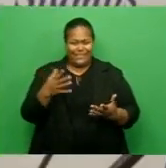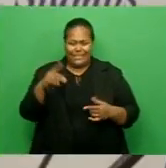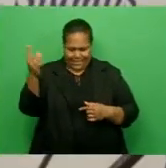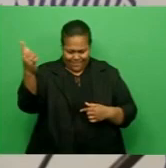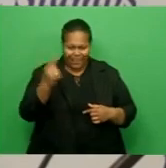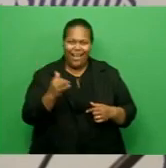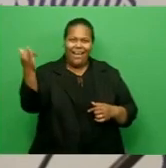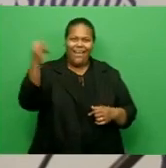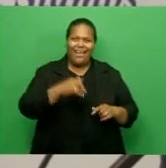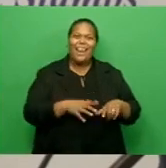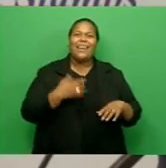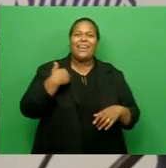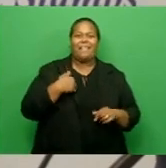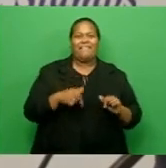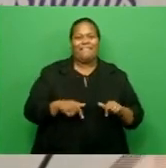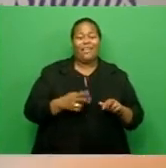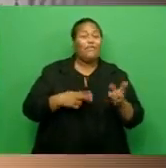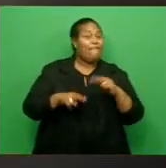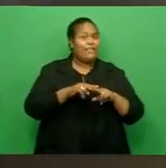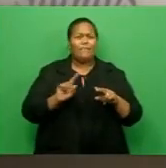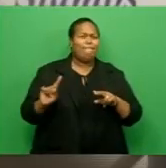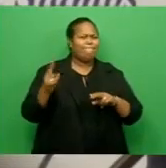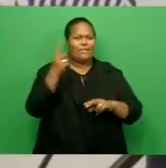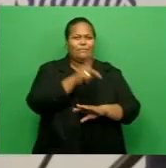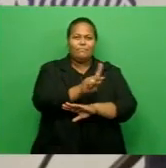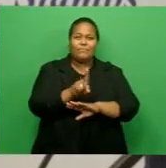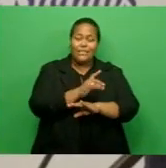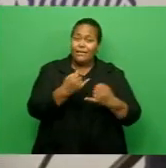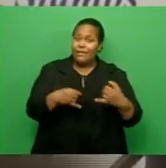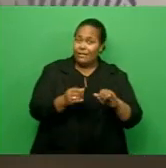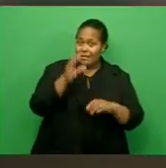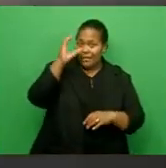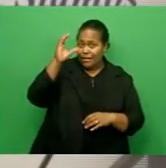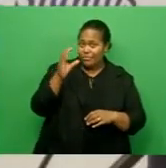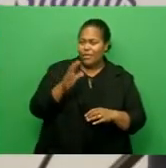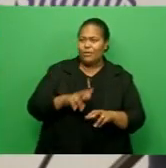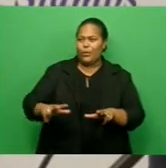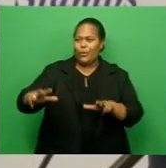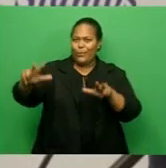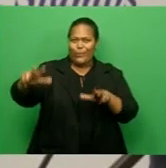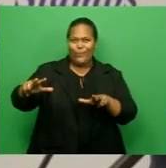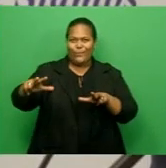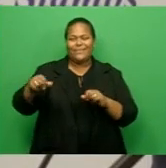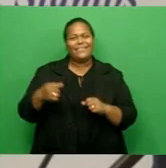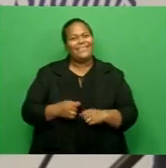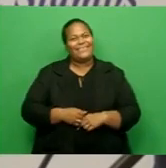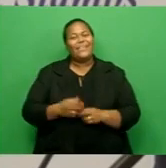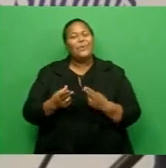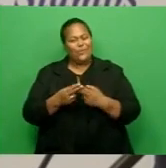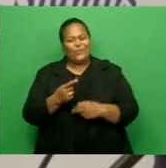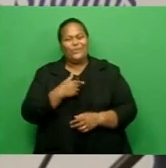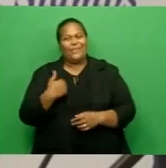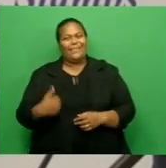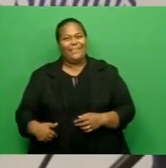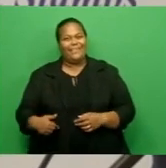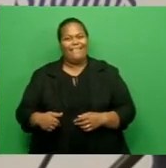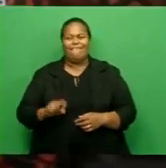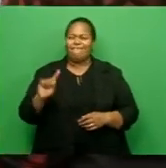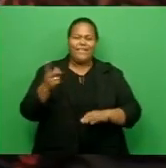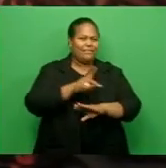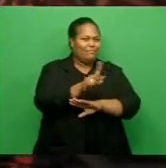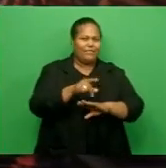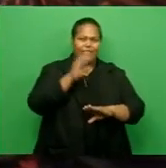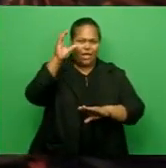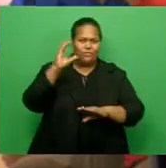years. Fiji is the first Pacific island country to forge diplomatic relations with China. Over the